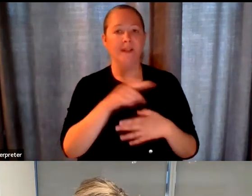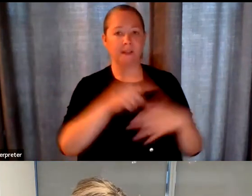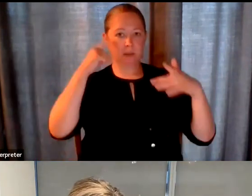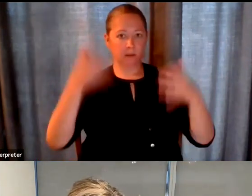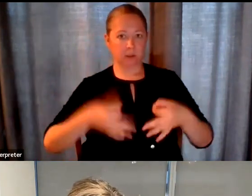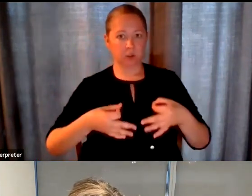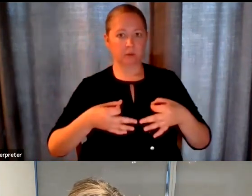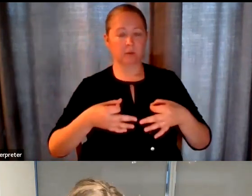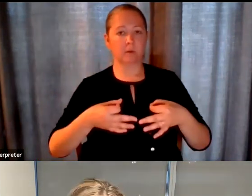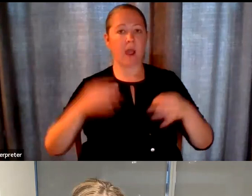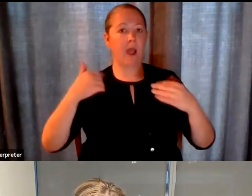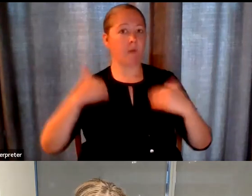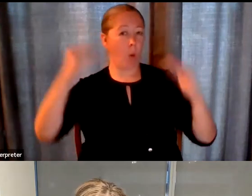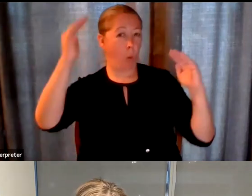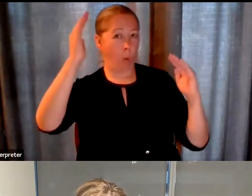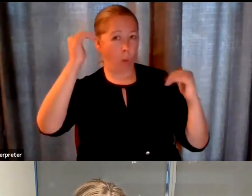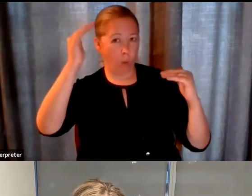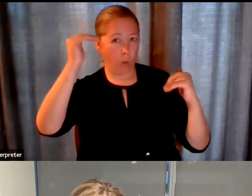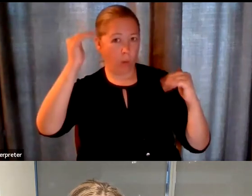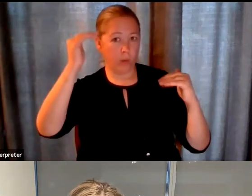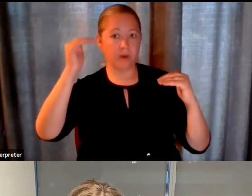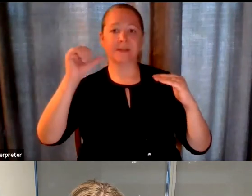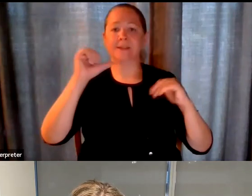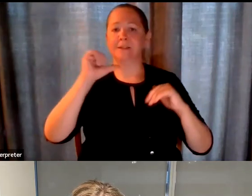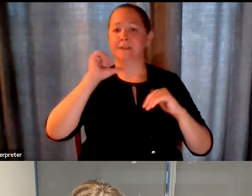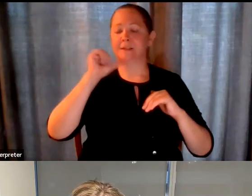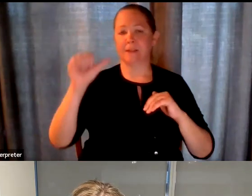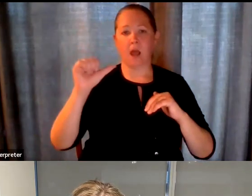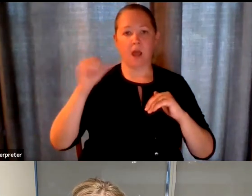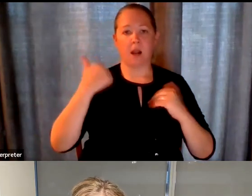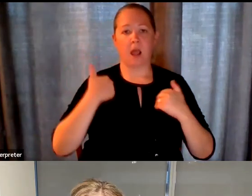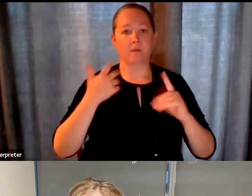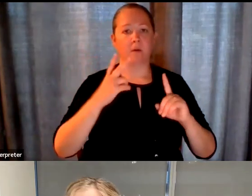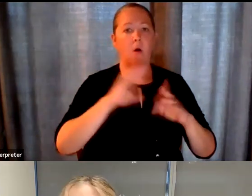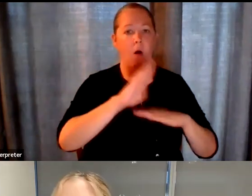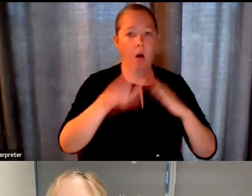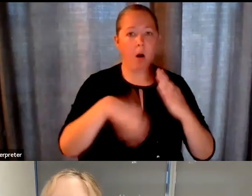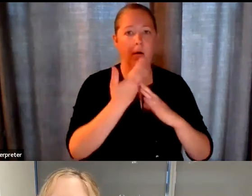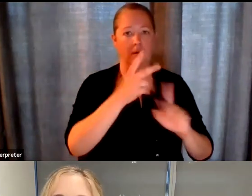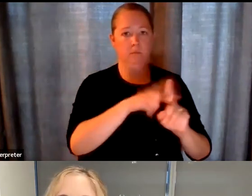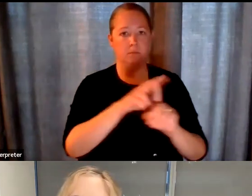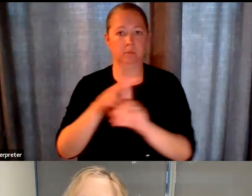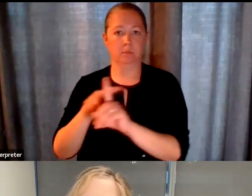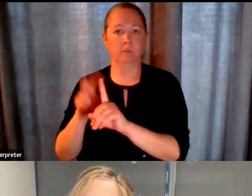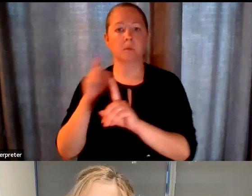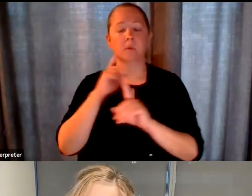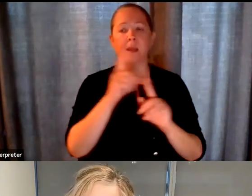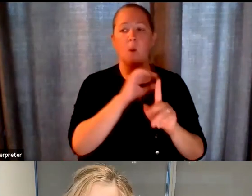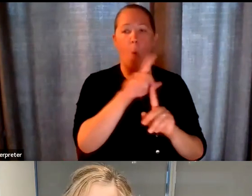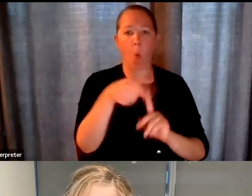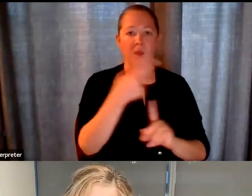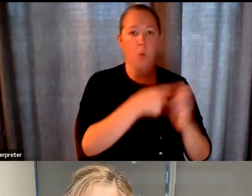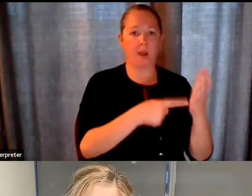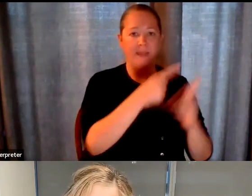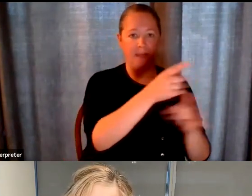hope that it doesn't expand to every single circumstance. It just expands to the circumstances that he described and that he adopted